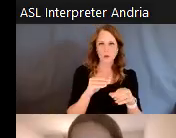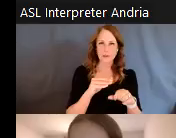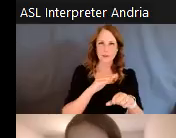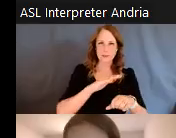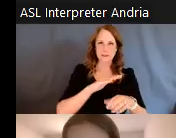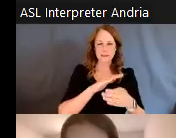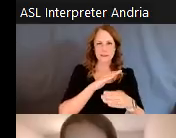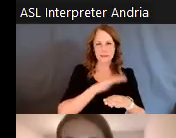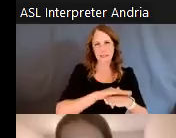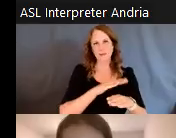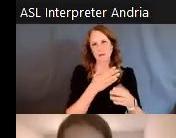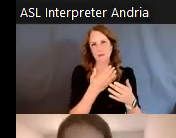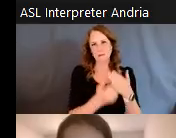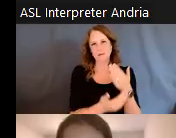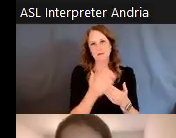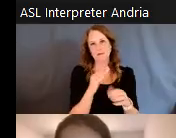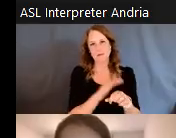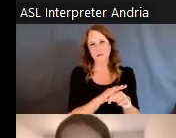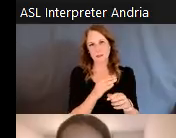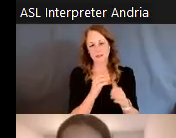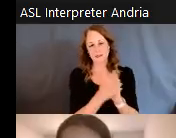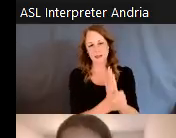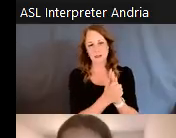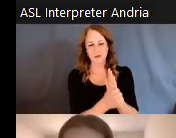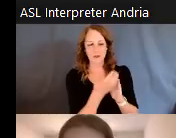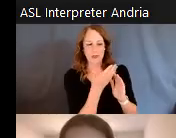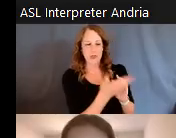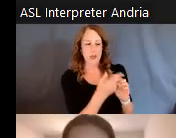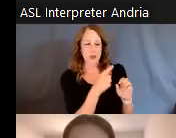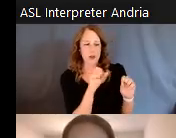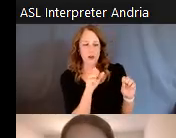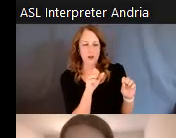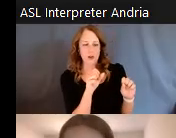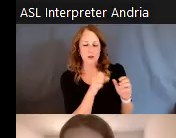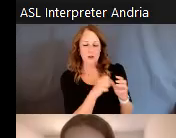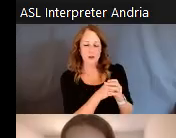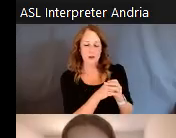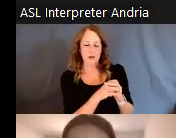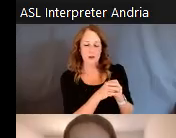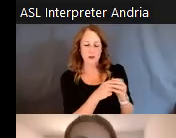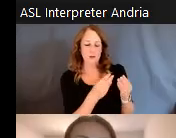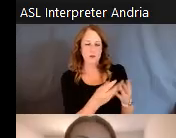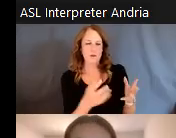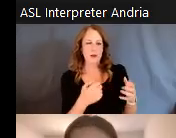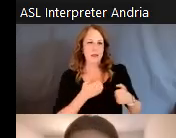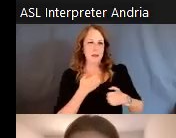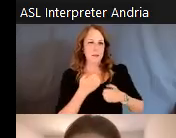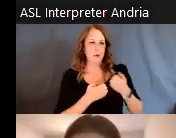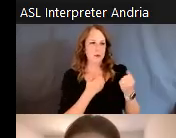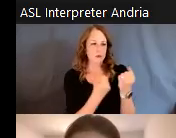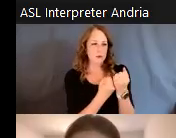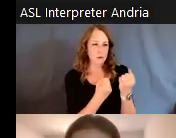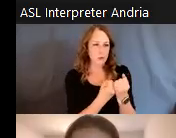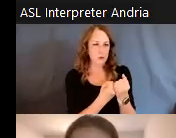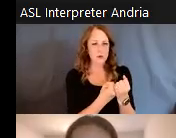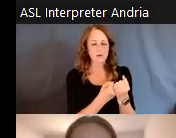level, right, we are providing that emotional support, that co-regulation, that grounding